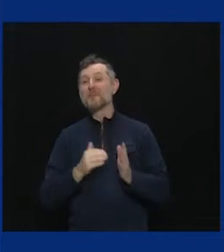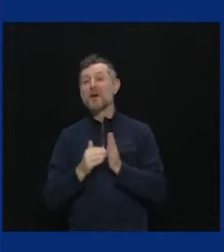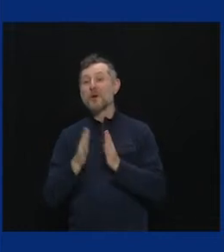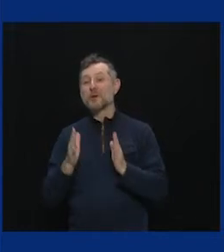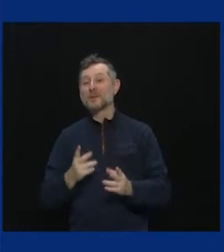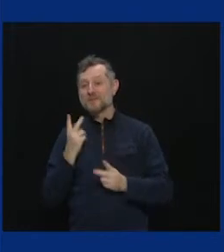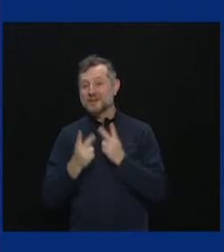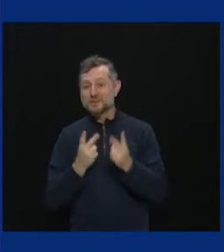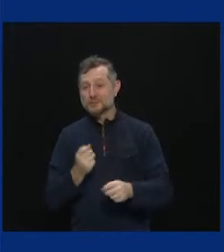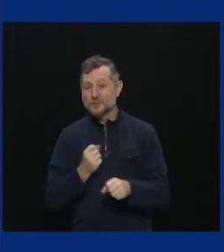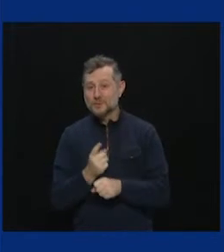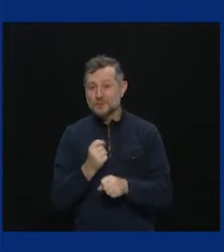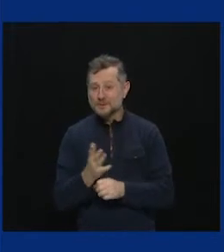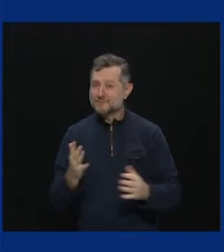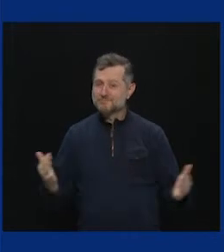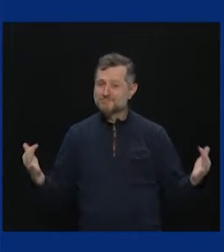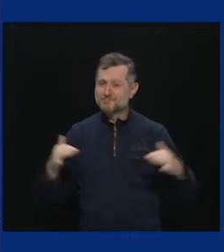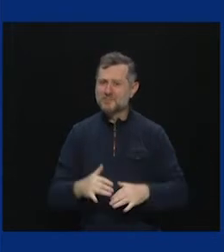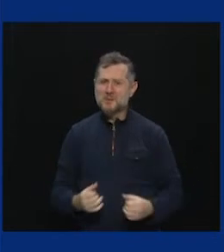more than $73 billion.